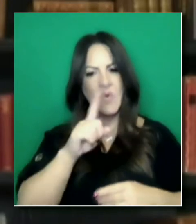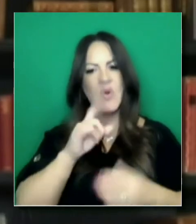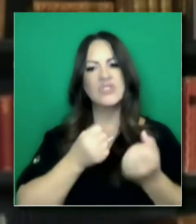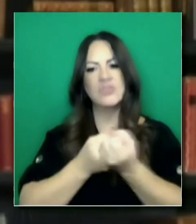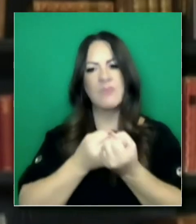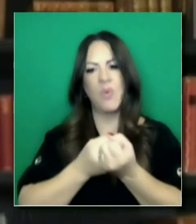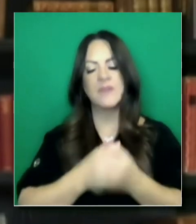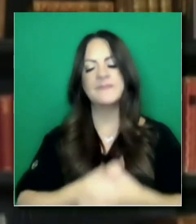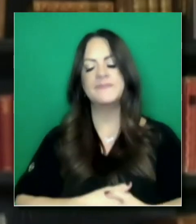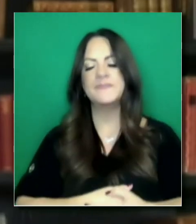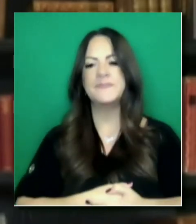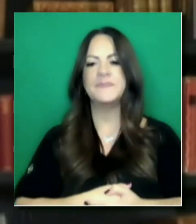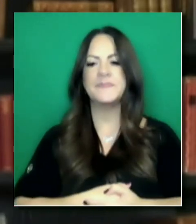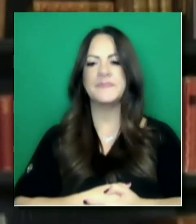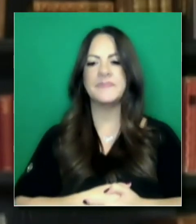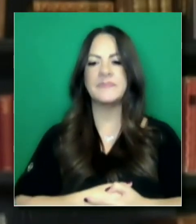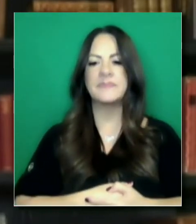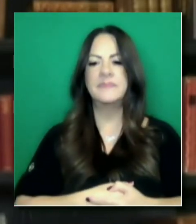Angela Hart, Kaiser Health News.